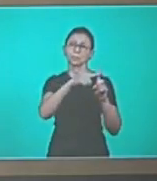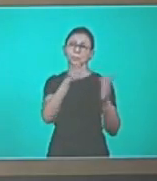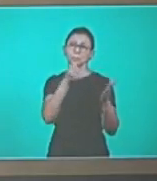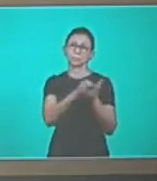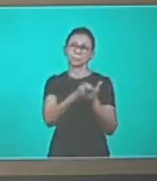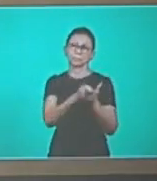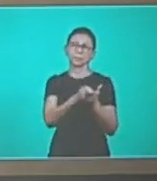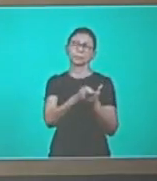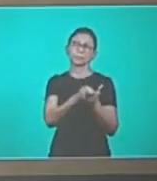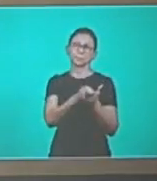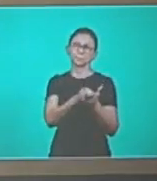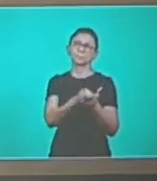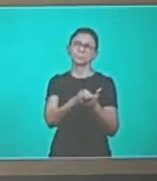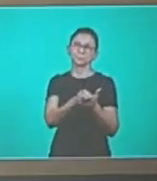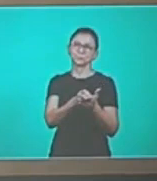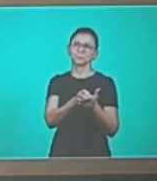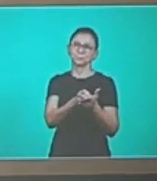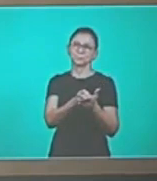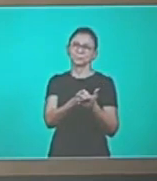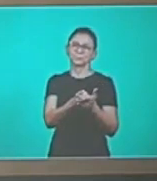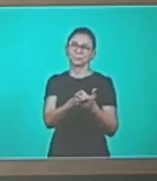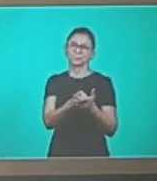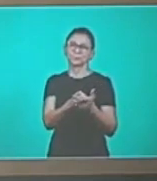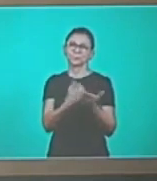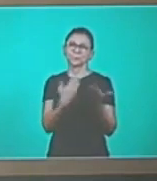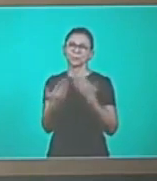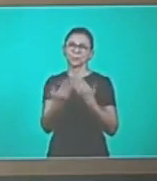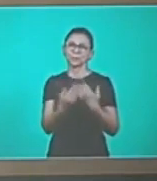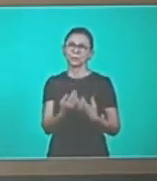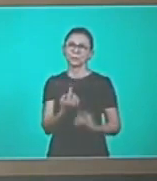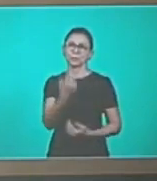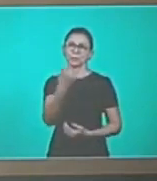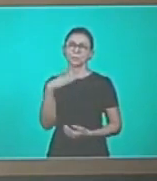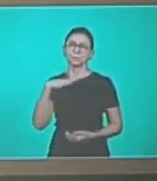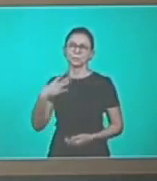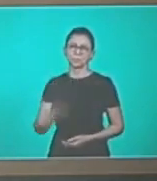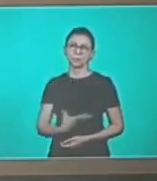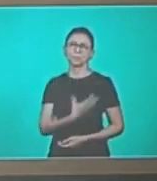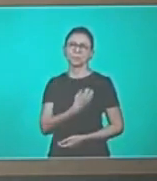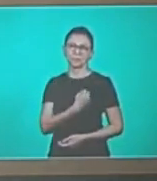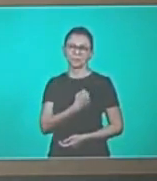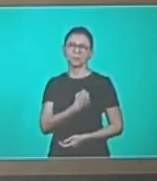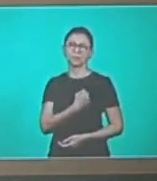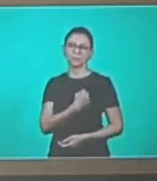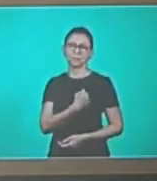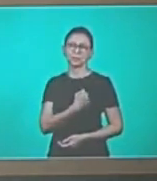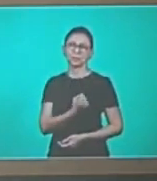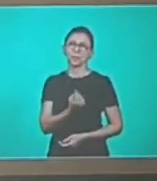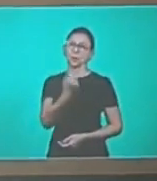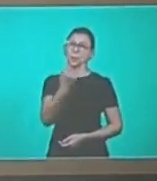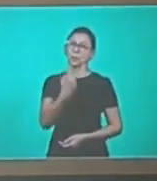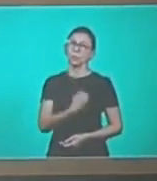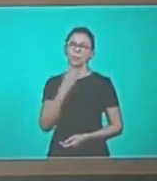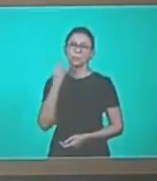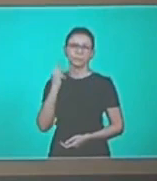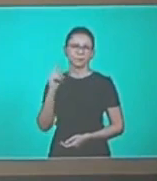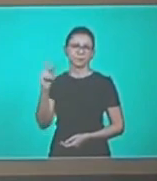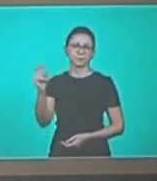alliance. The commitment was made on the cross. It's one payment, one salvation, one